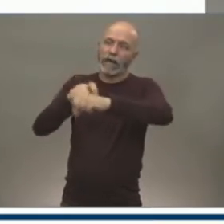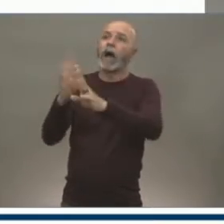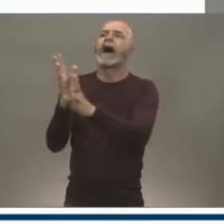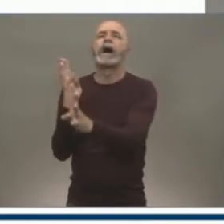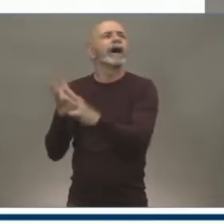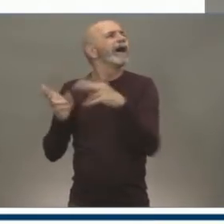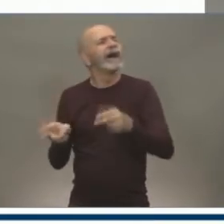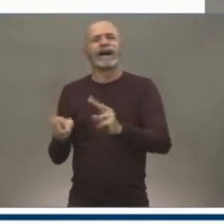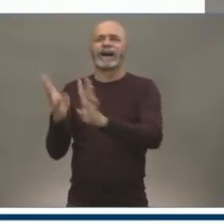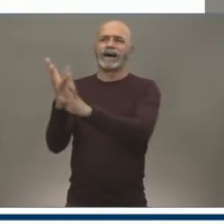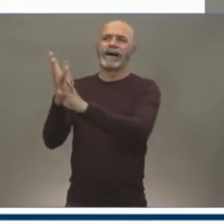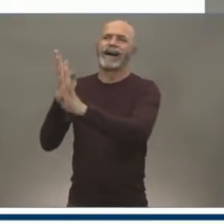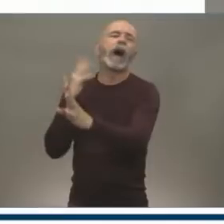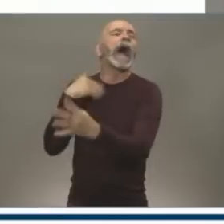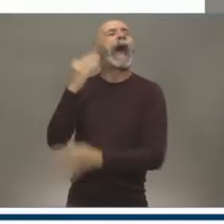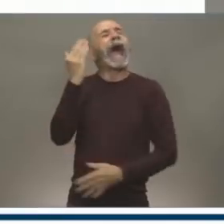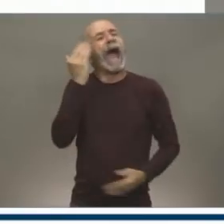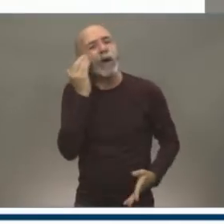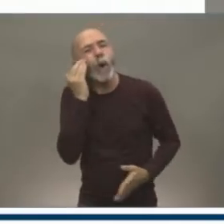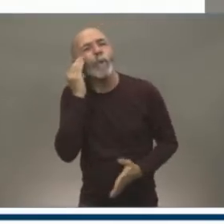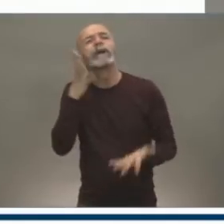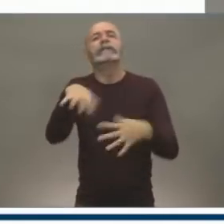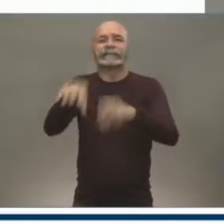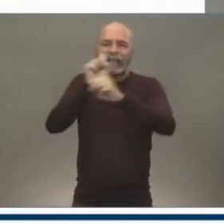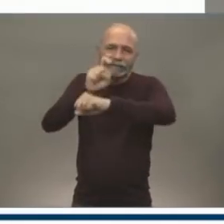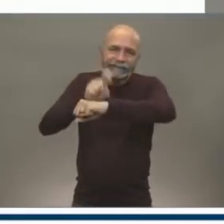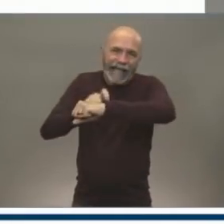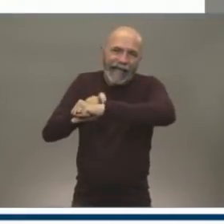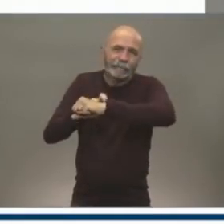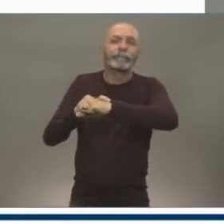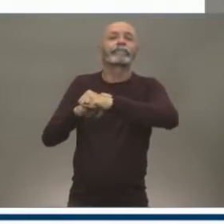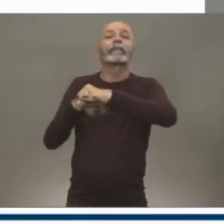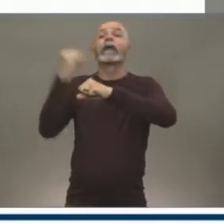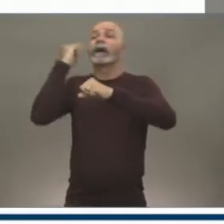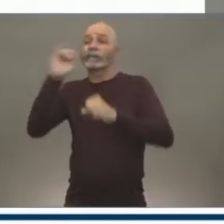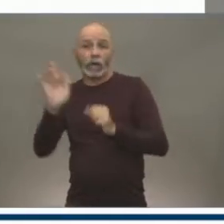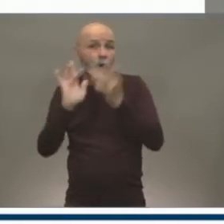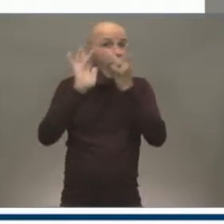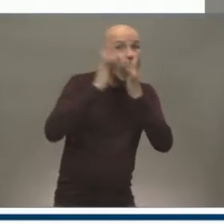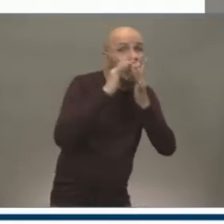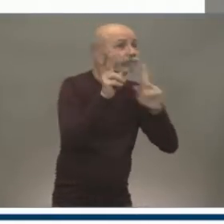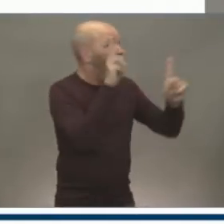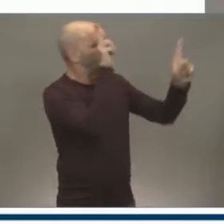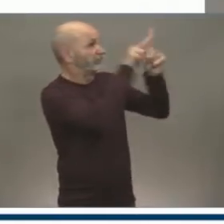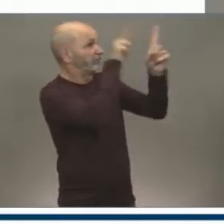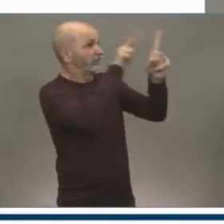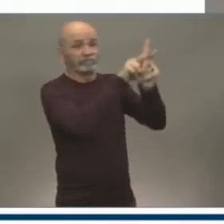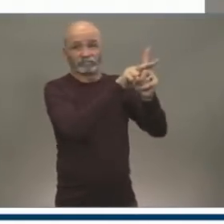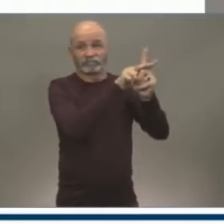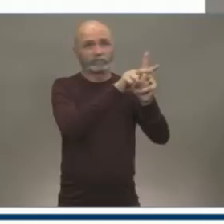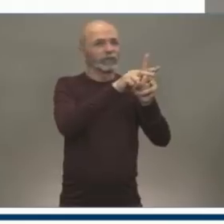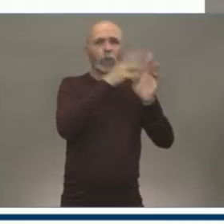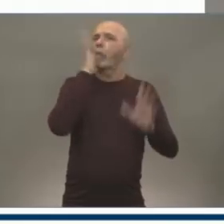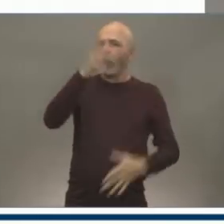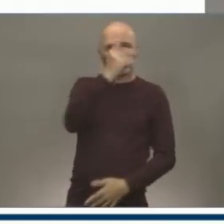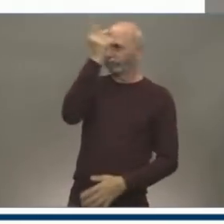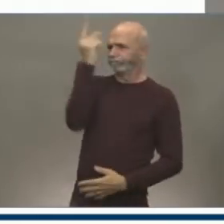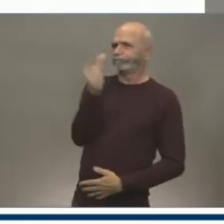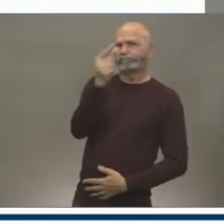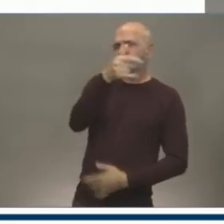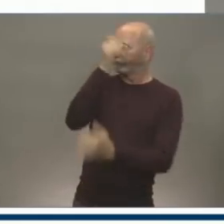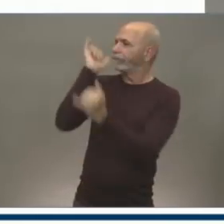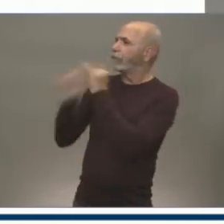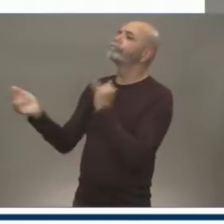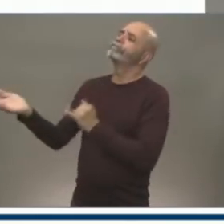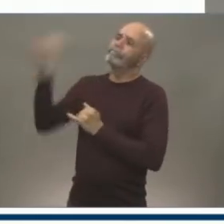go on to do the online assessment for asymptomatic testing, you will get a call back with an appointment. It just may take a little